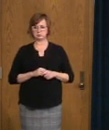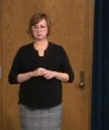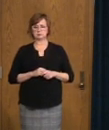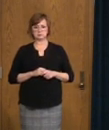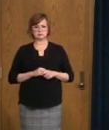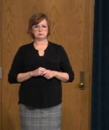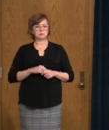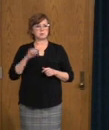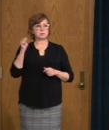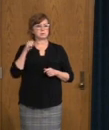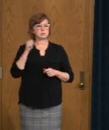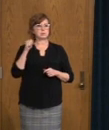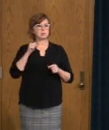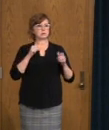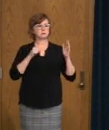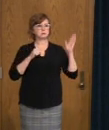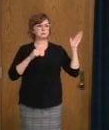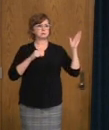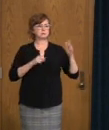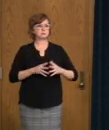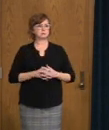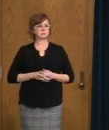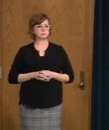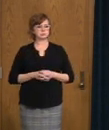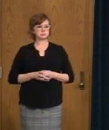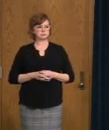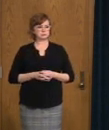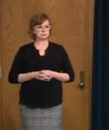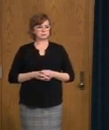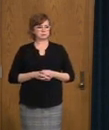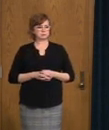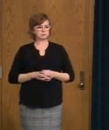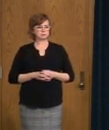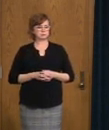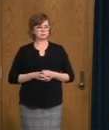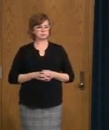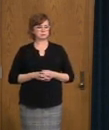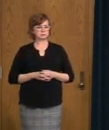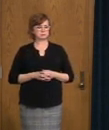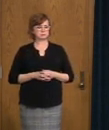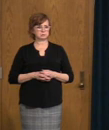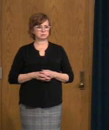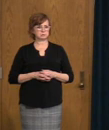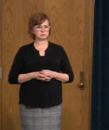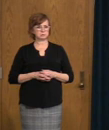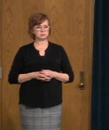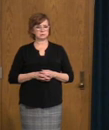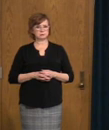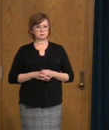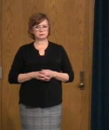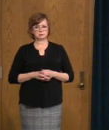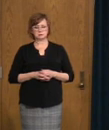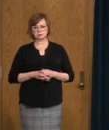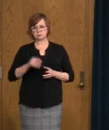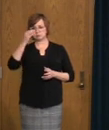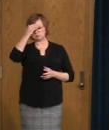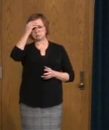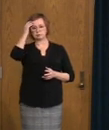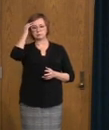Yeah, thanks, Scott. So just further to the initial response, when there are outbreaks in